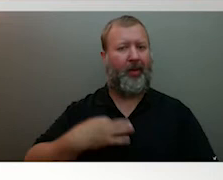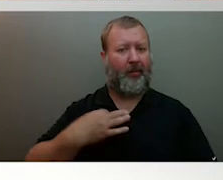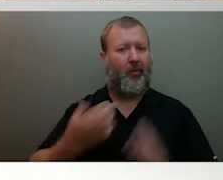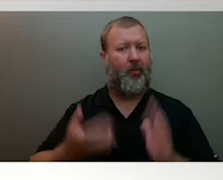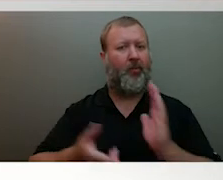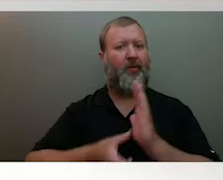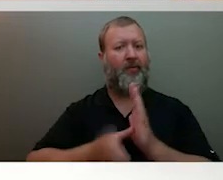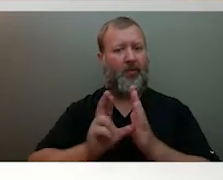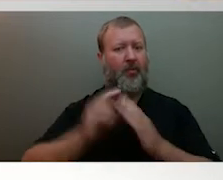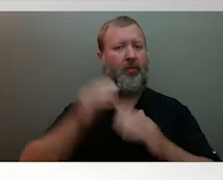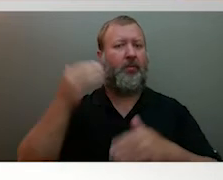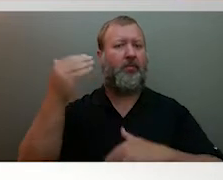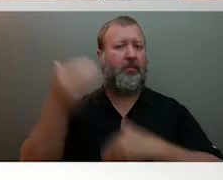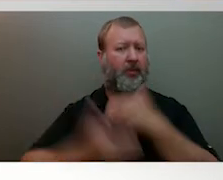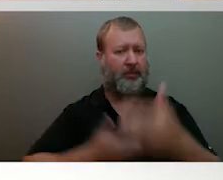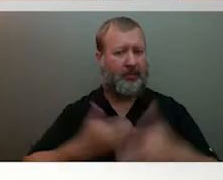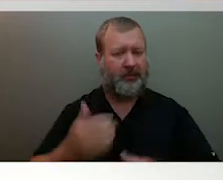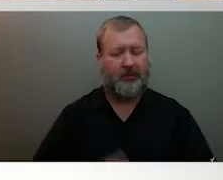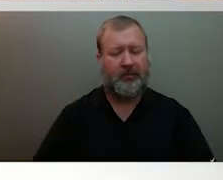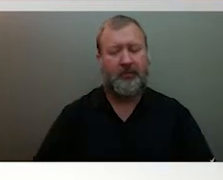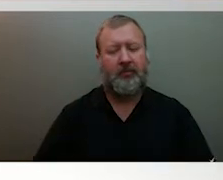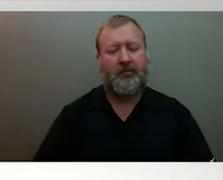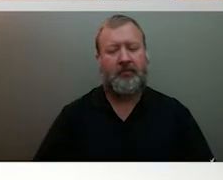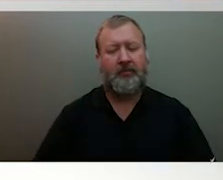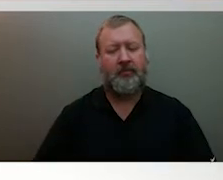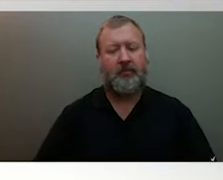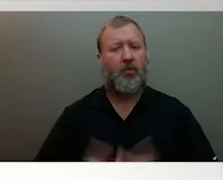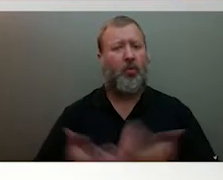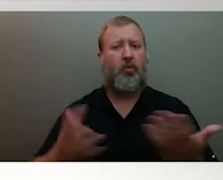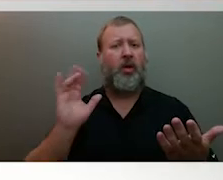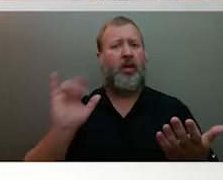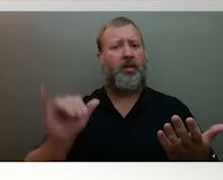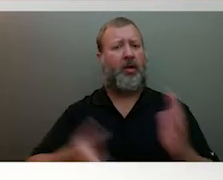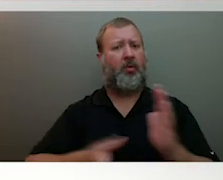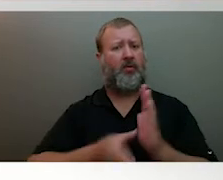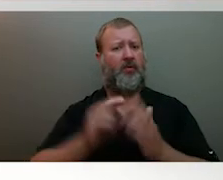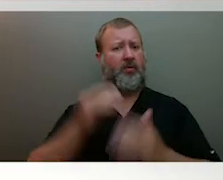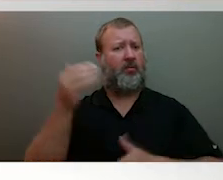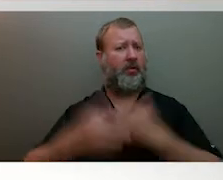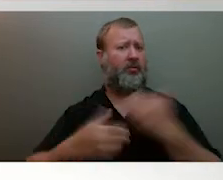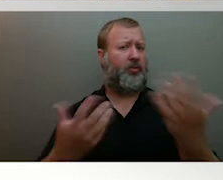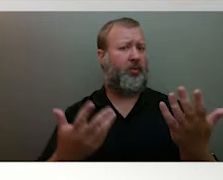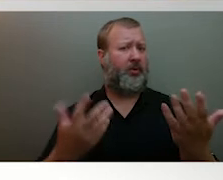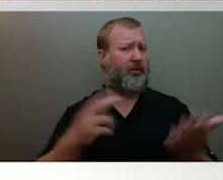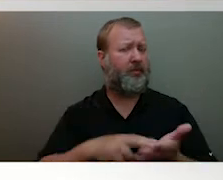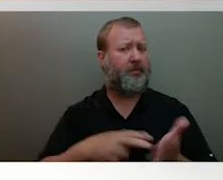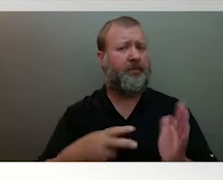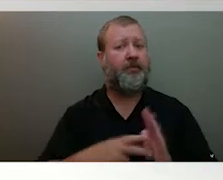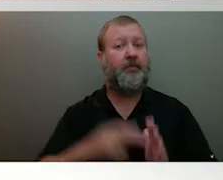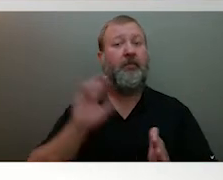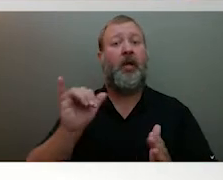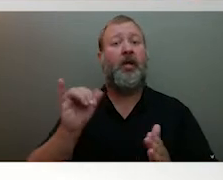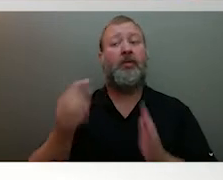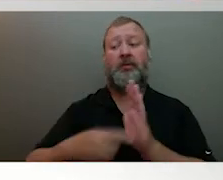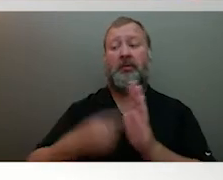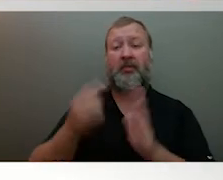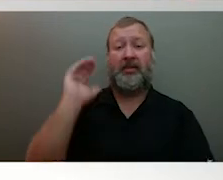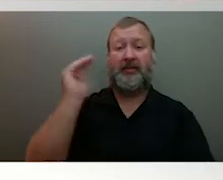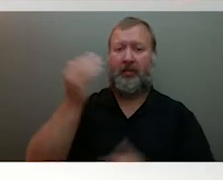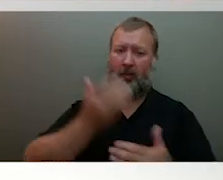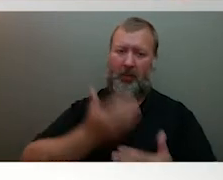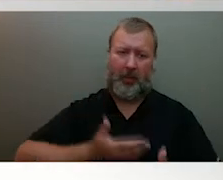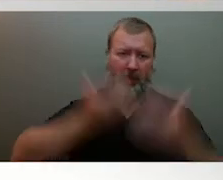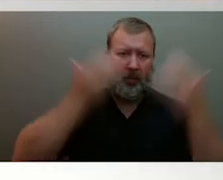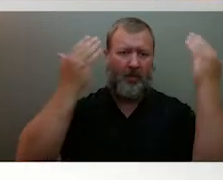review process. What is the eligibility review process? This can sometimes seem overwhelming